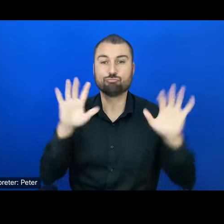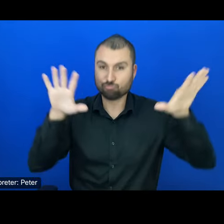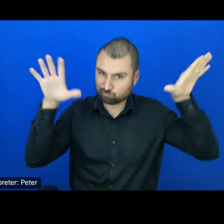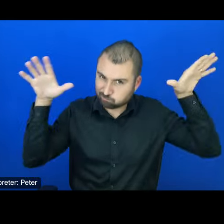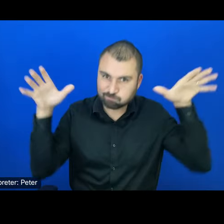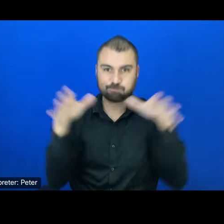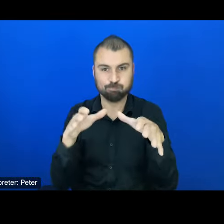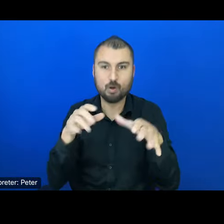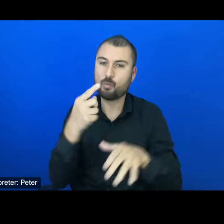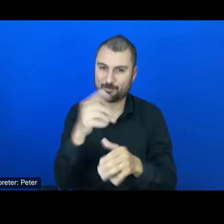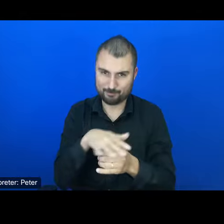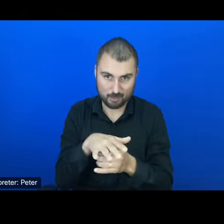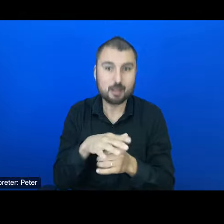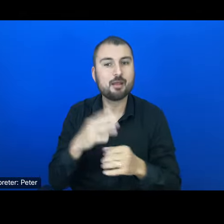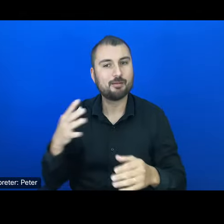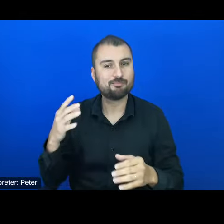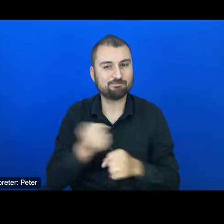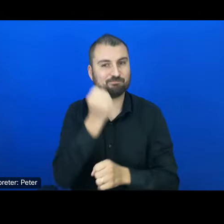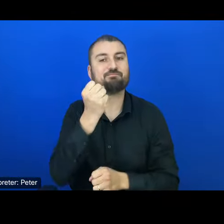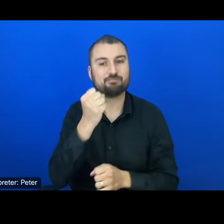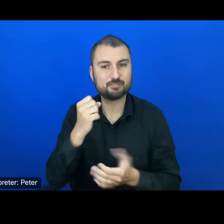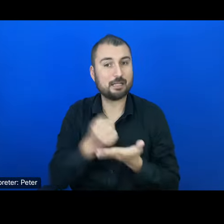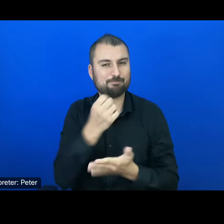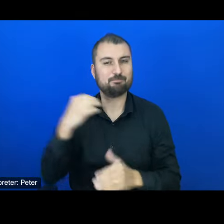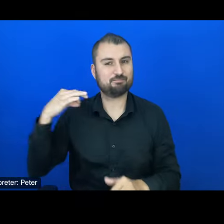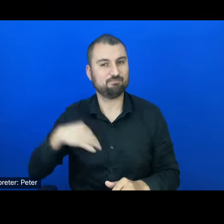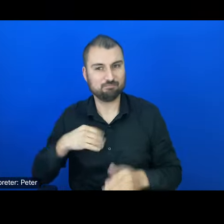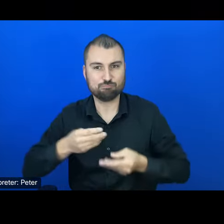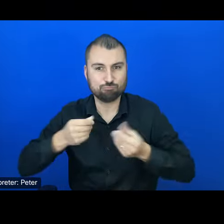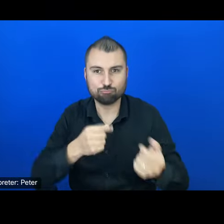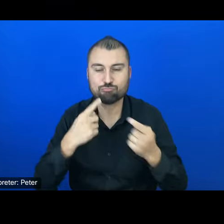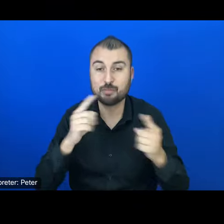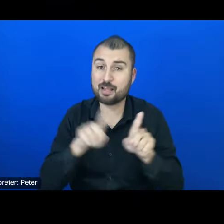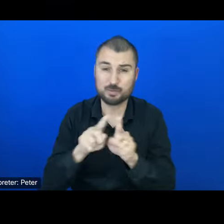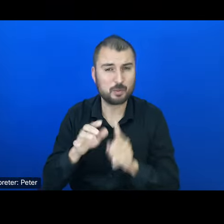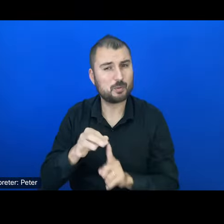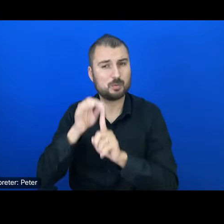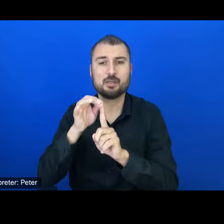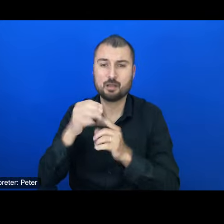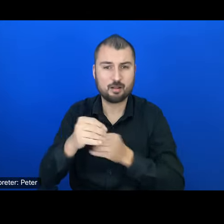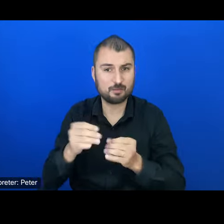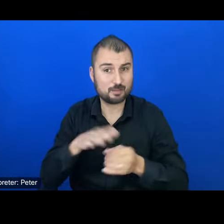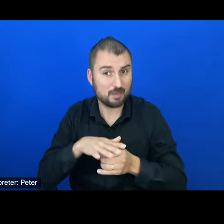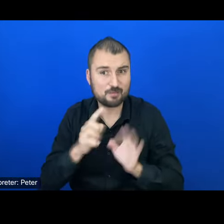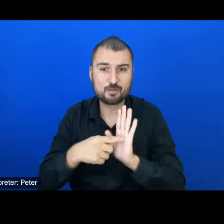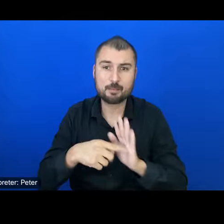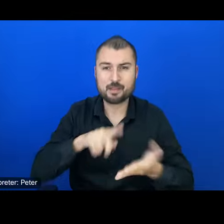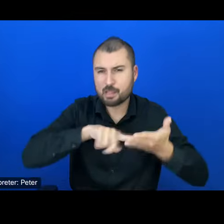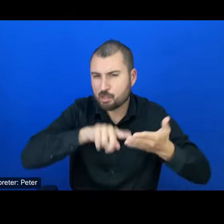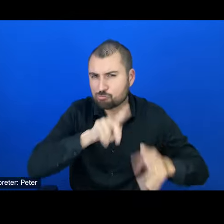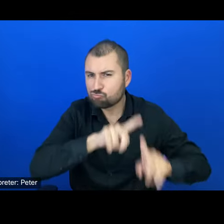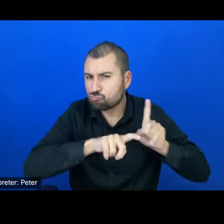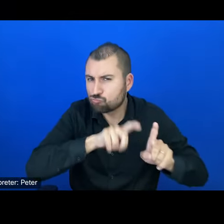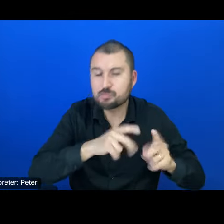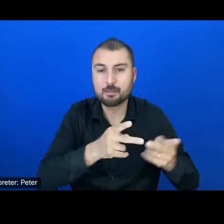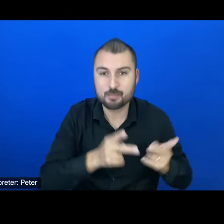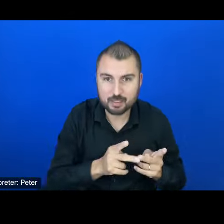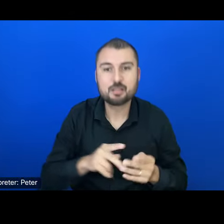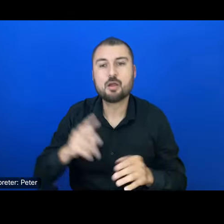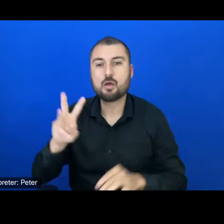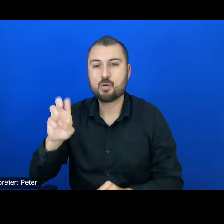maximizing efficiency, allows for unique law enforcement space such as interview rooms, weapons storage with appropriate